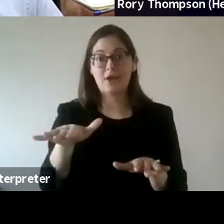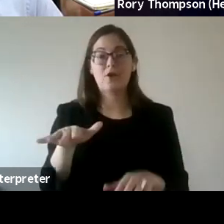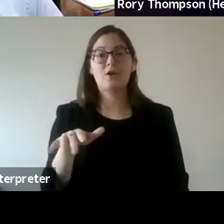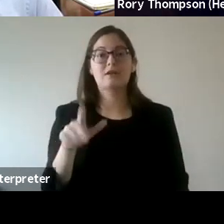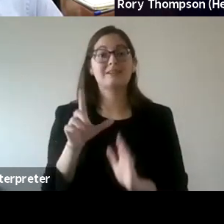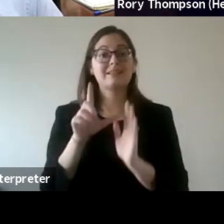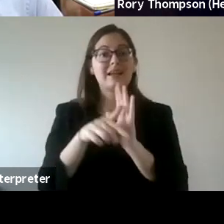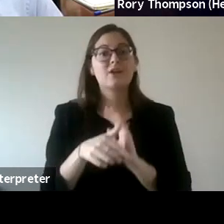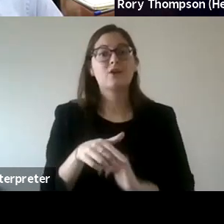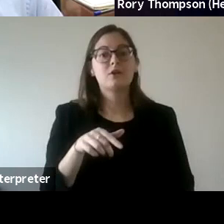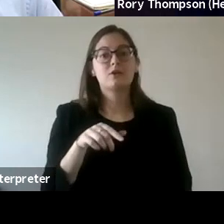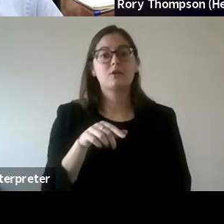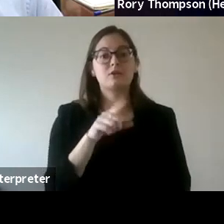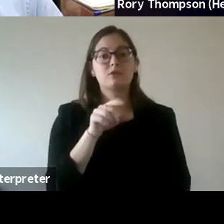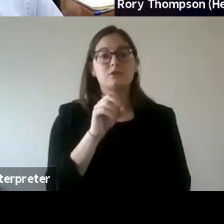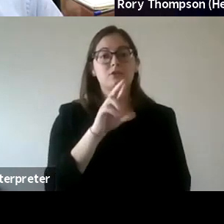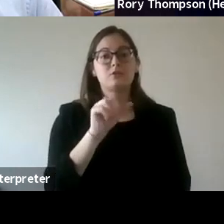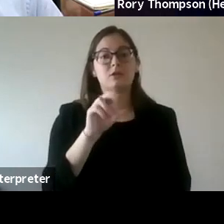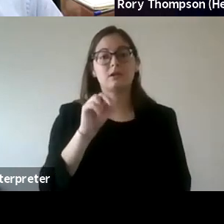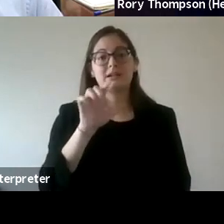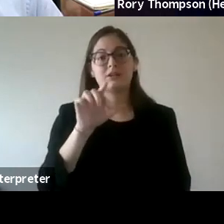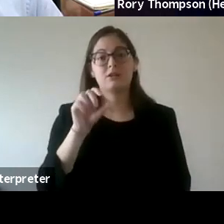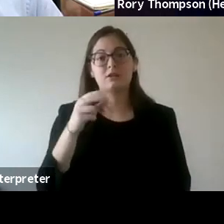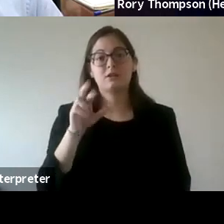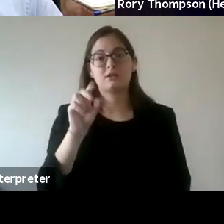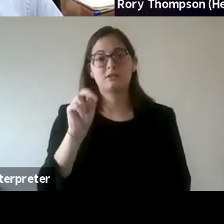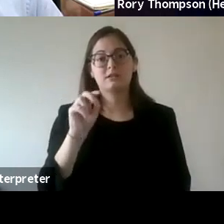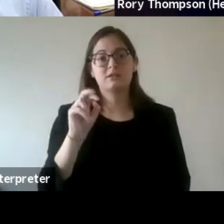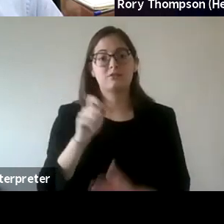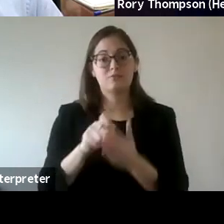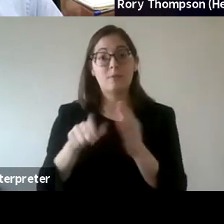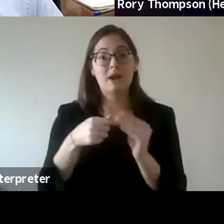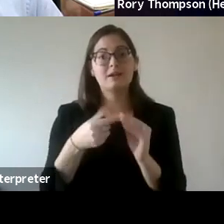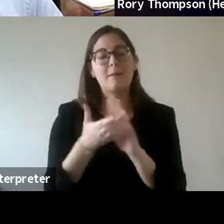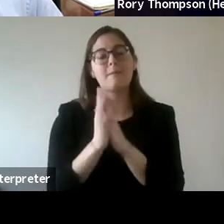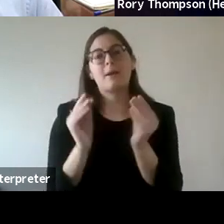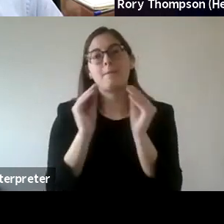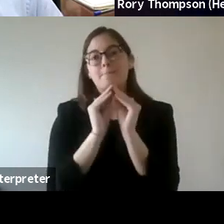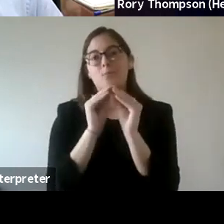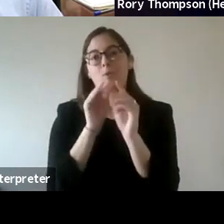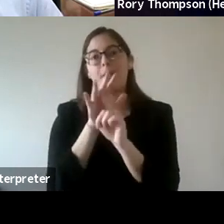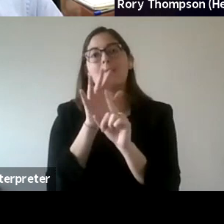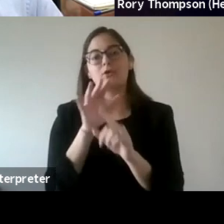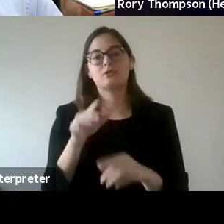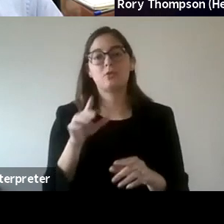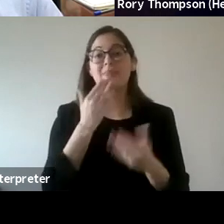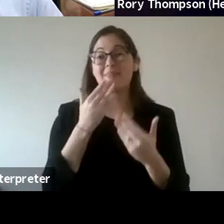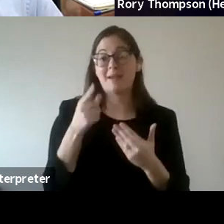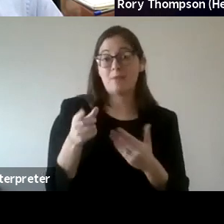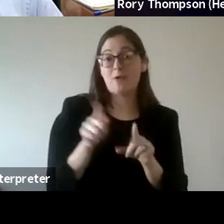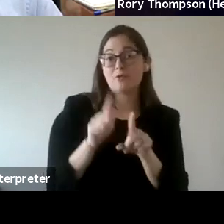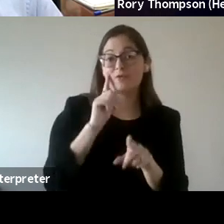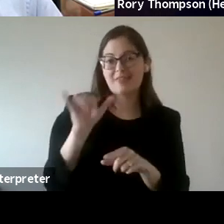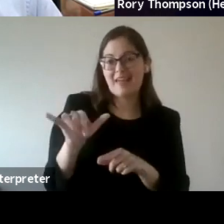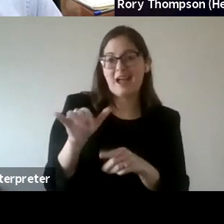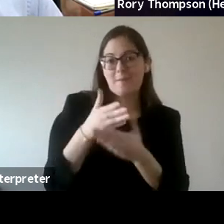Neale Hurston wrote about it, and then it became more popularized. So we can thank him also for digging up that bit of history that